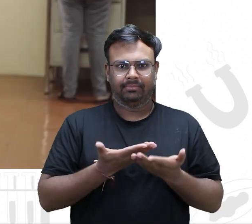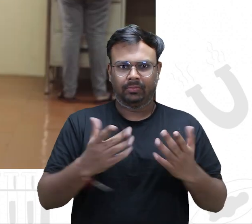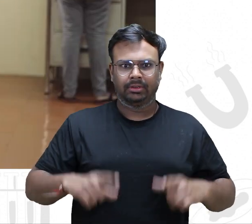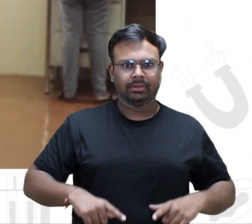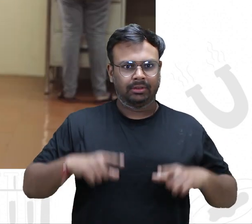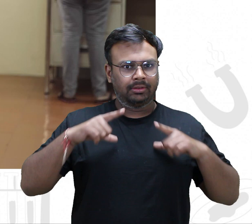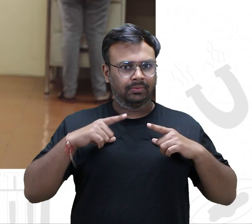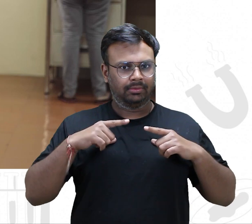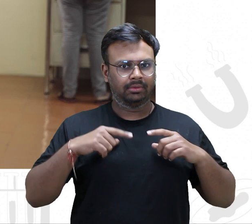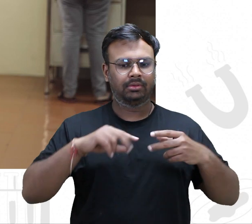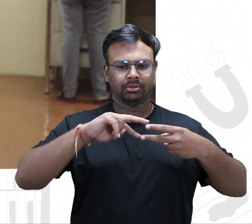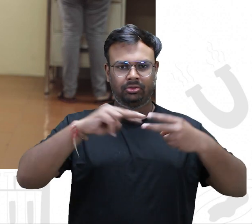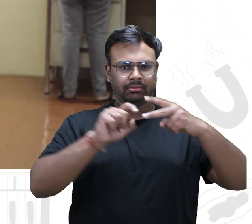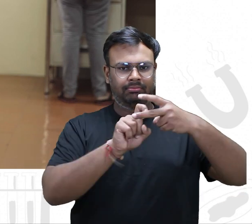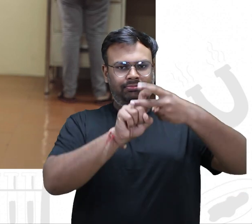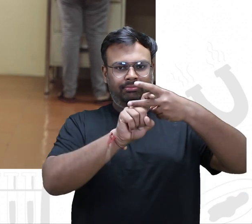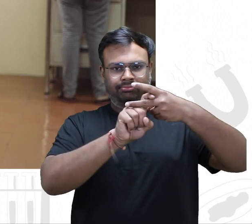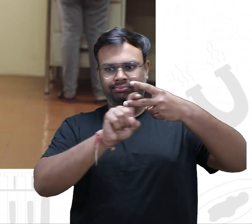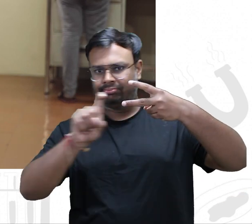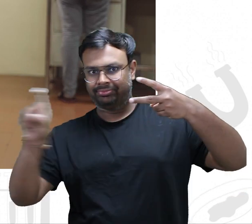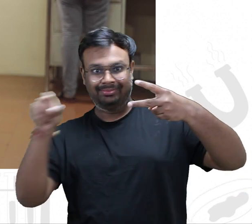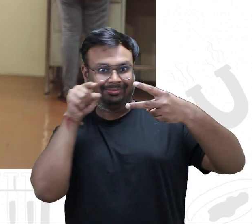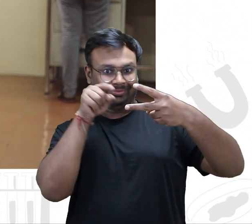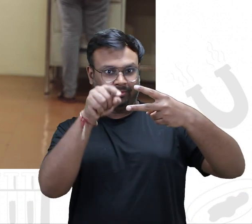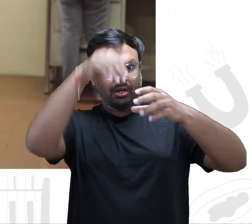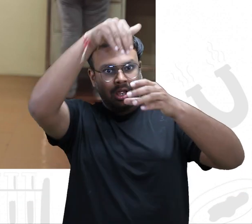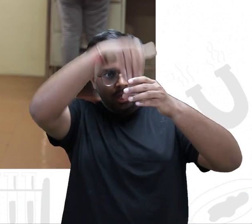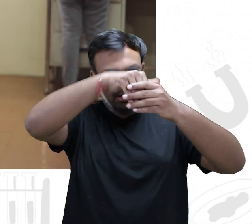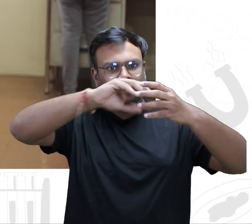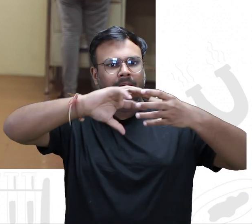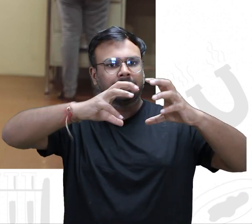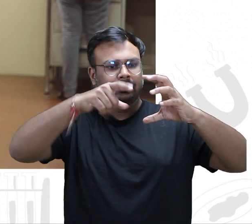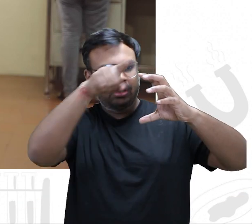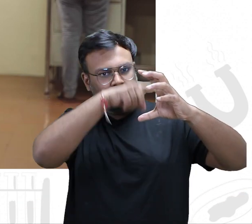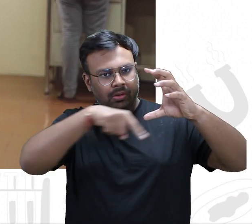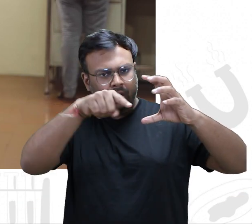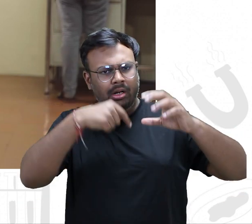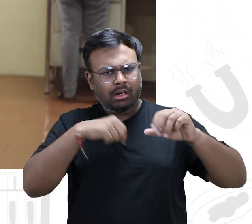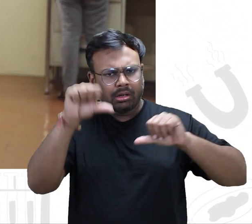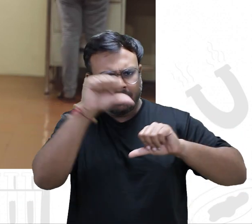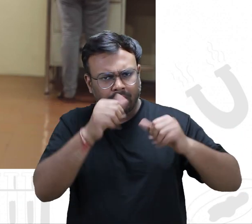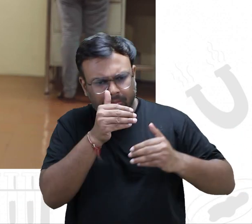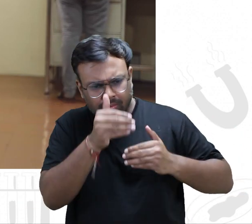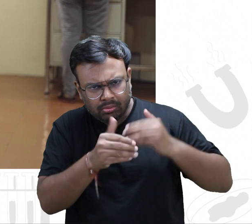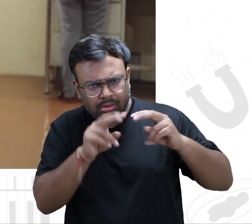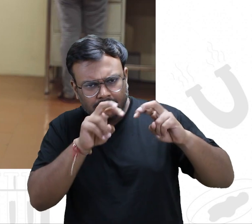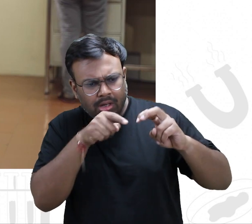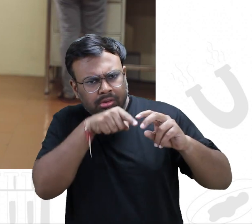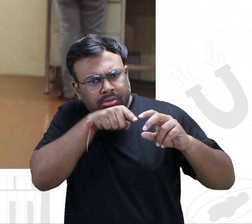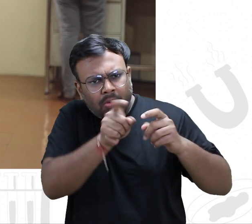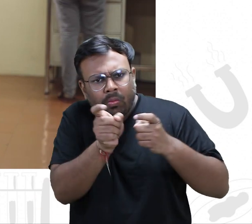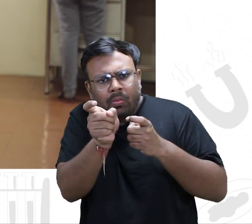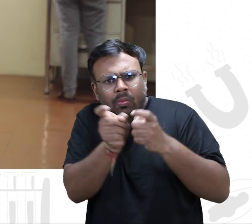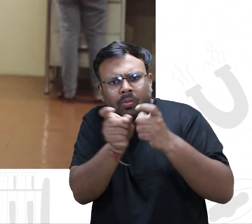All stimuli feed into the transcription factor networks in the cell, which maintains the cells in the pluripotent state. I am studying how transcription factors